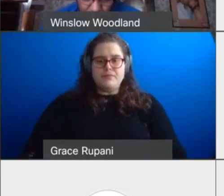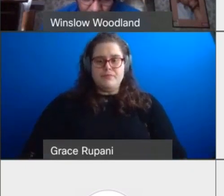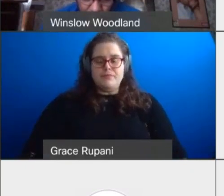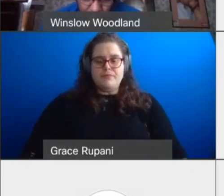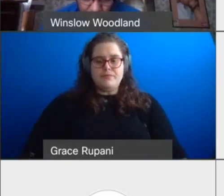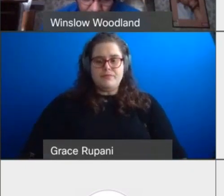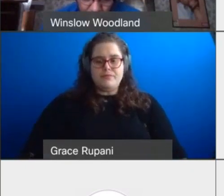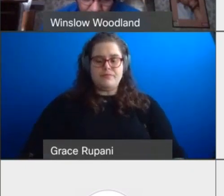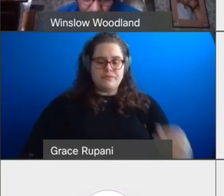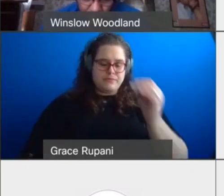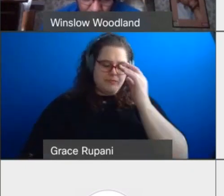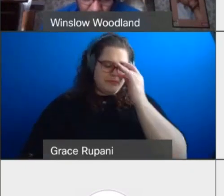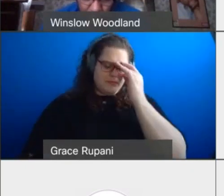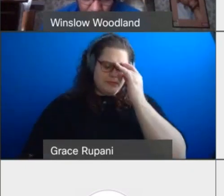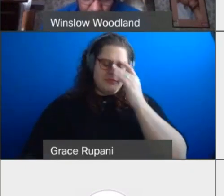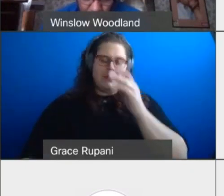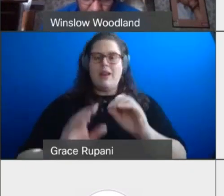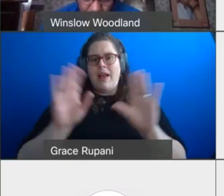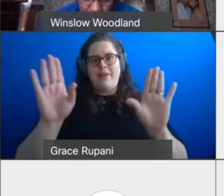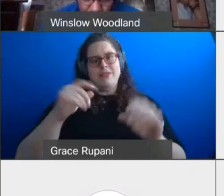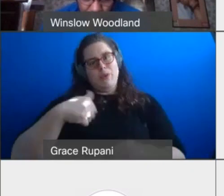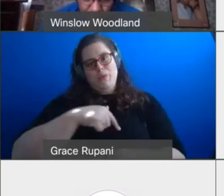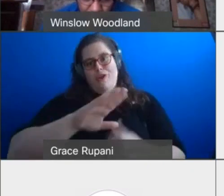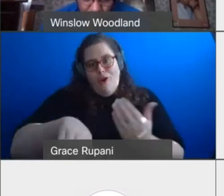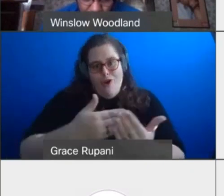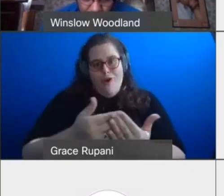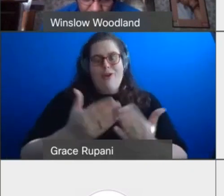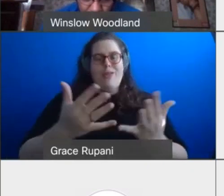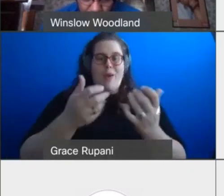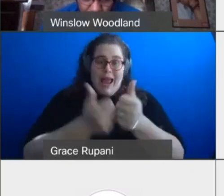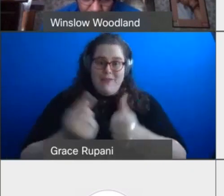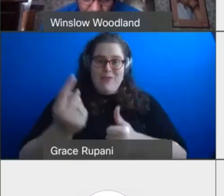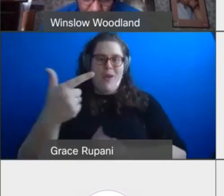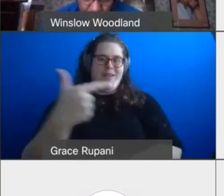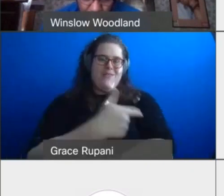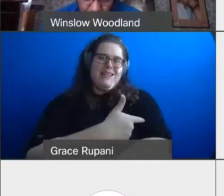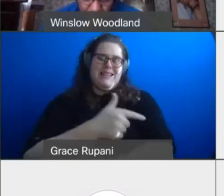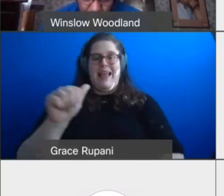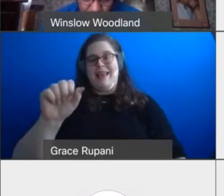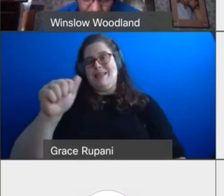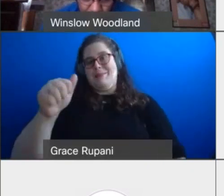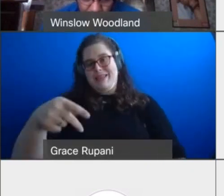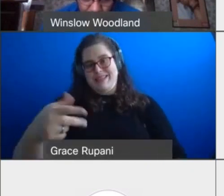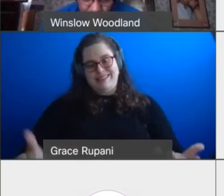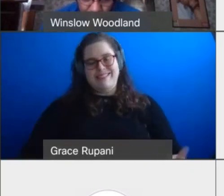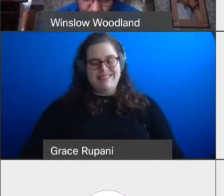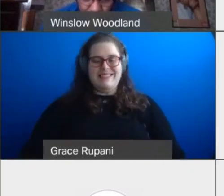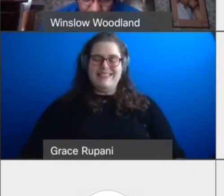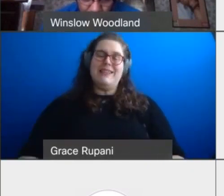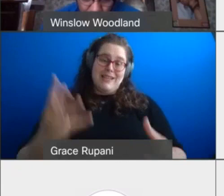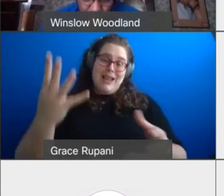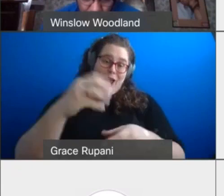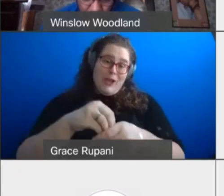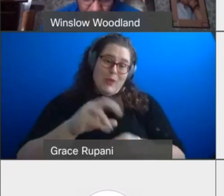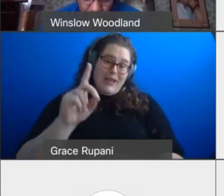And we would all like to see everyone get vaccinated as soon as possible. including the people I talk with at DC